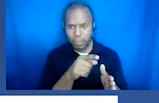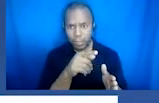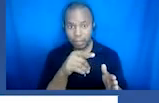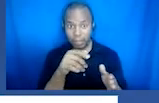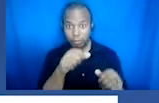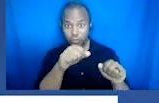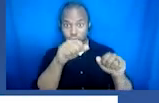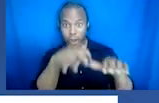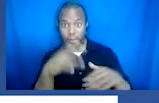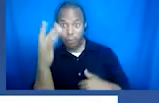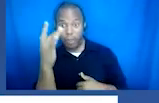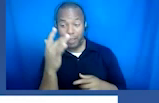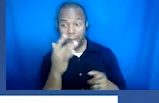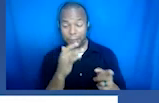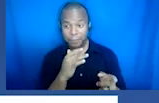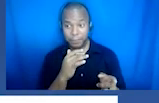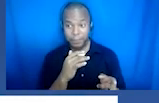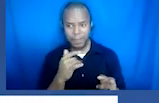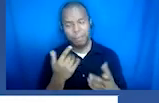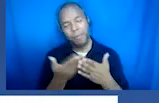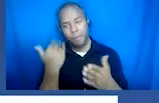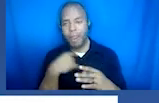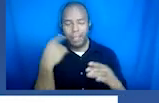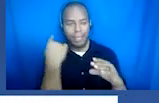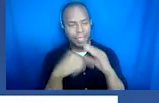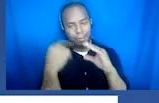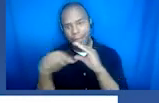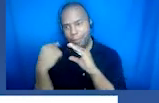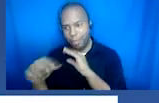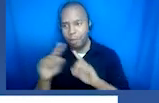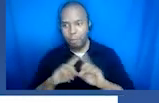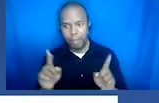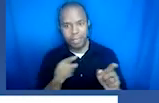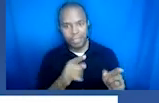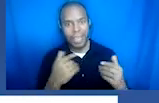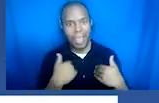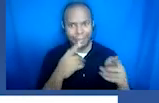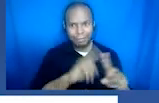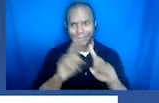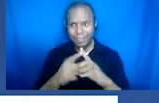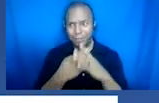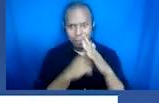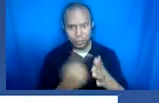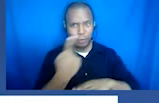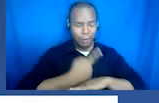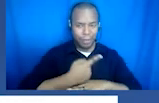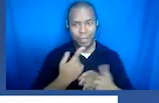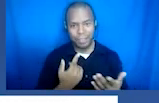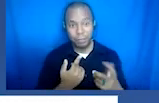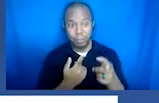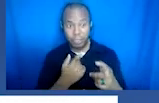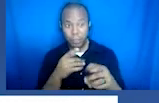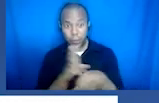because she didn't, I sent out emails and reminders, but she had multiple start dates. She'd enrolled for my class through this.